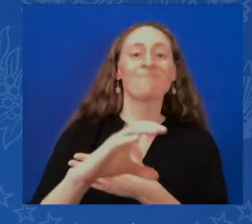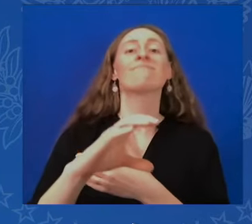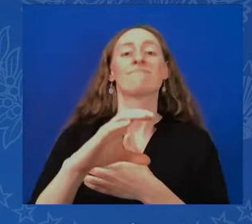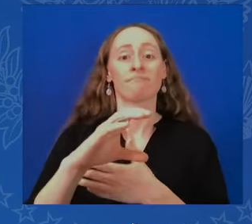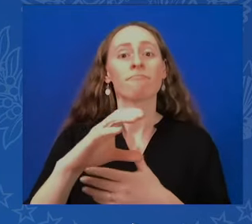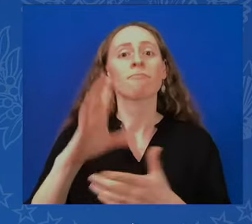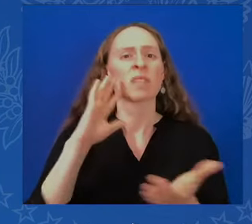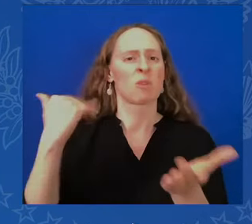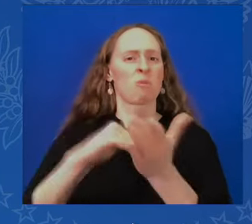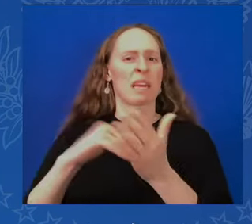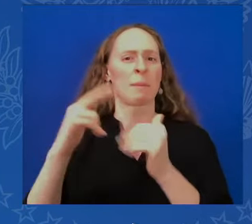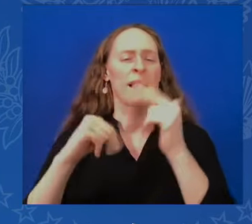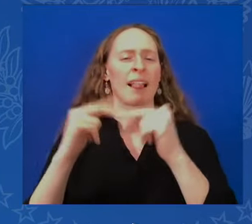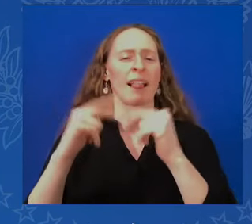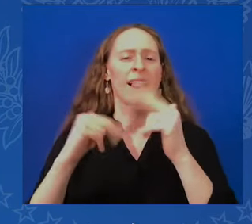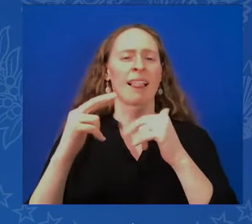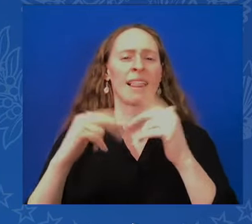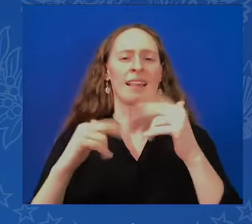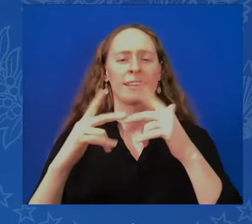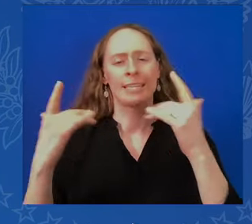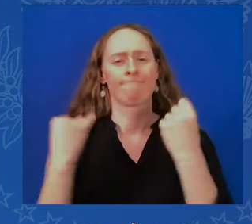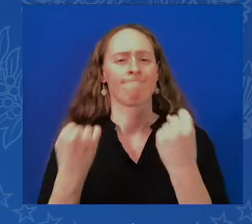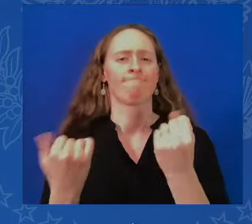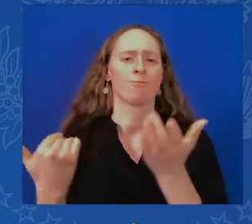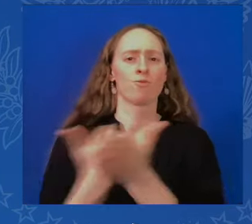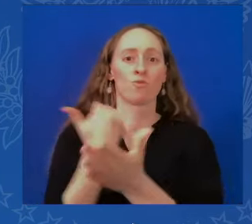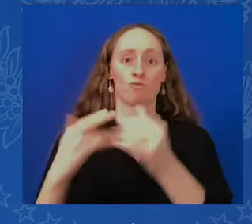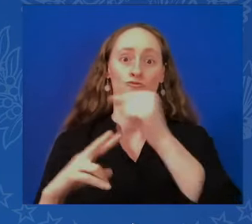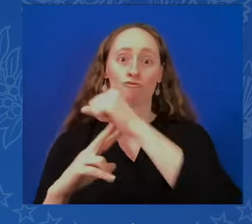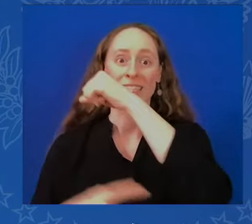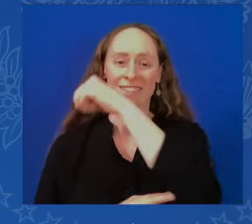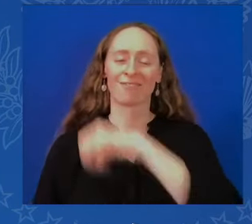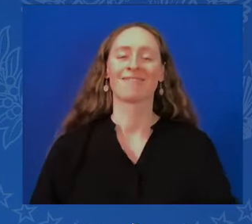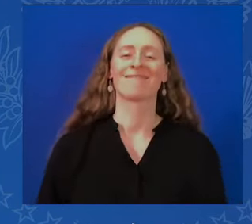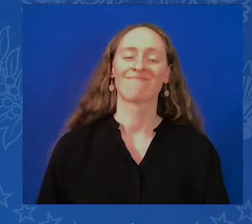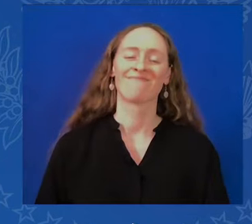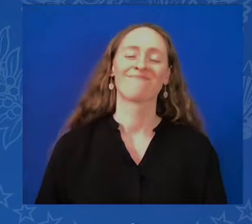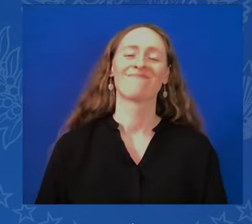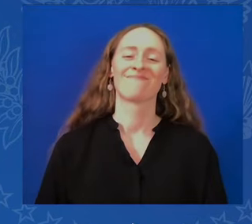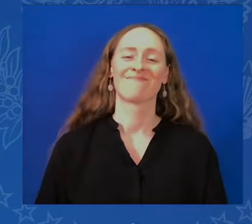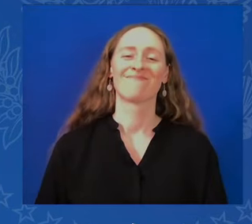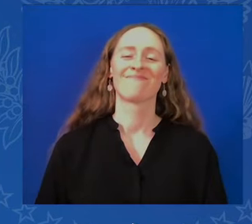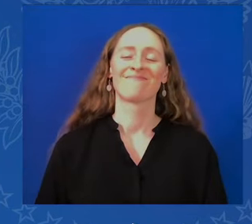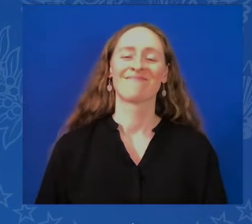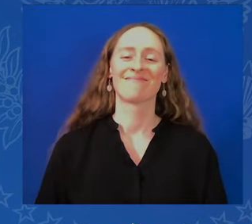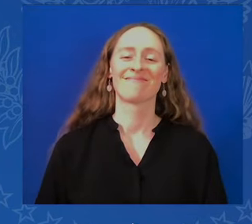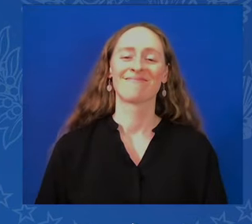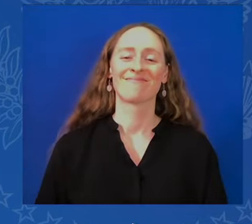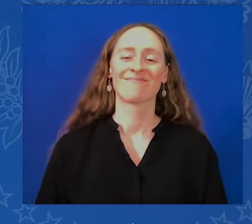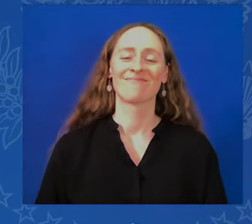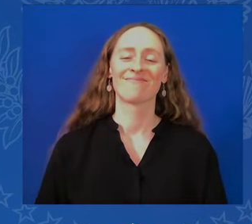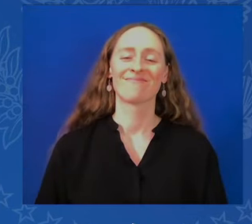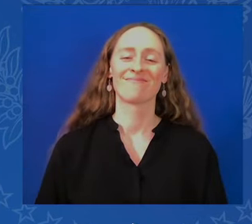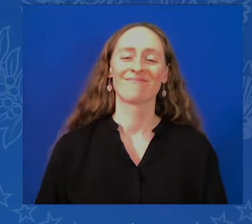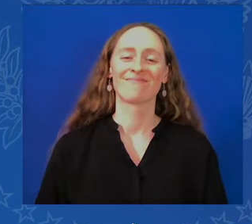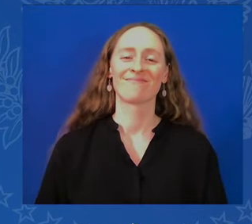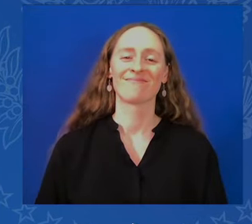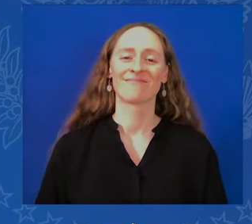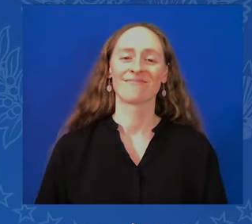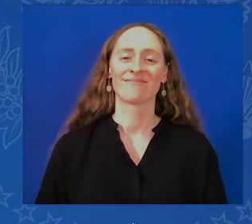With the support of President Biden and his team, I know that Marylanders of this generation and the